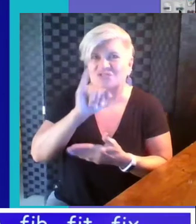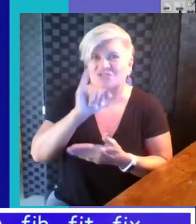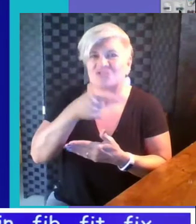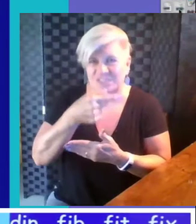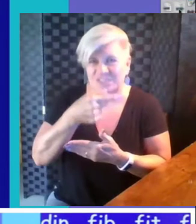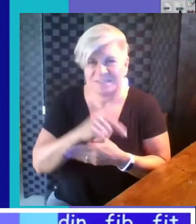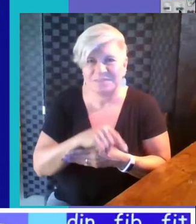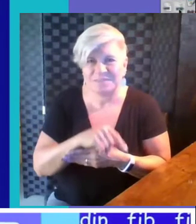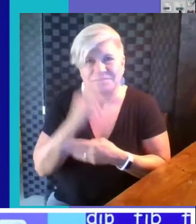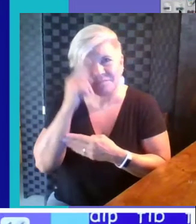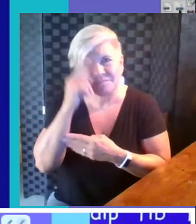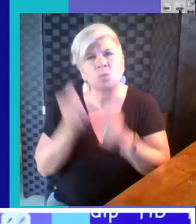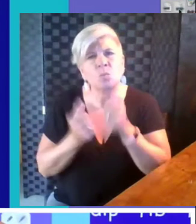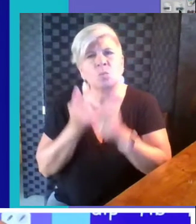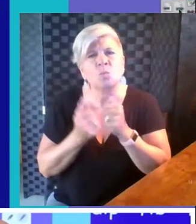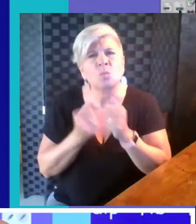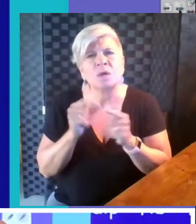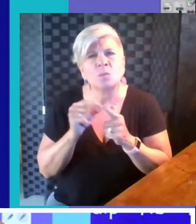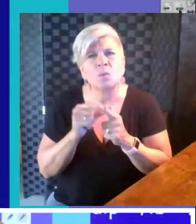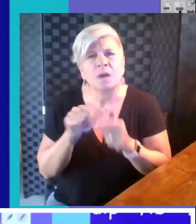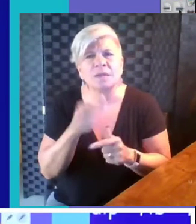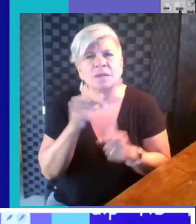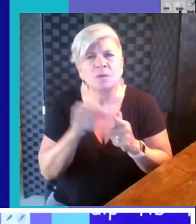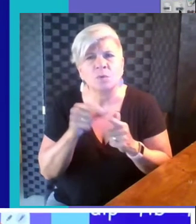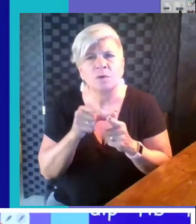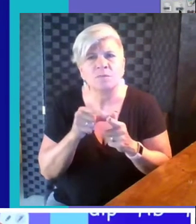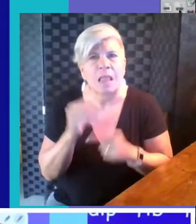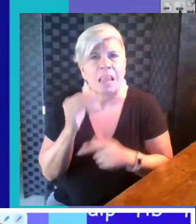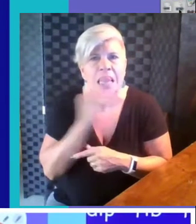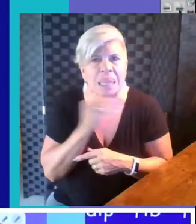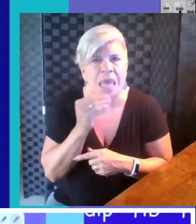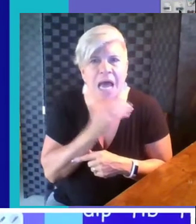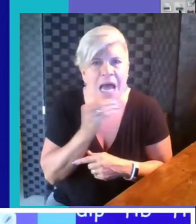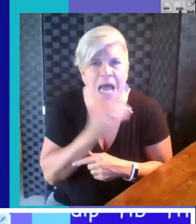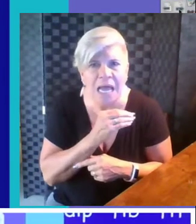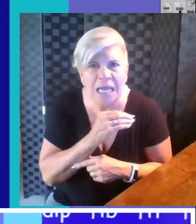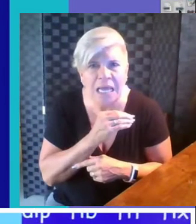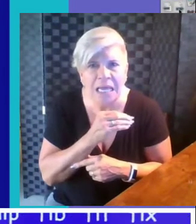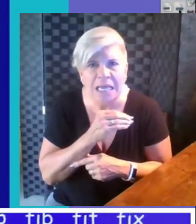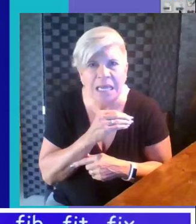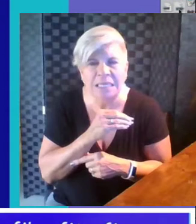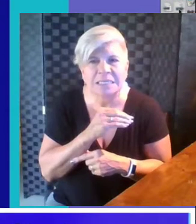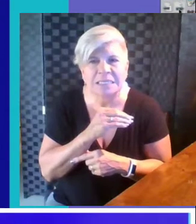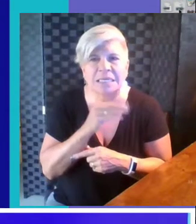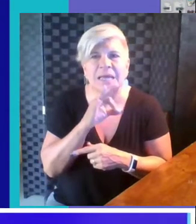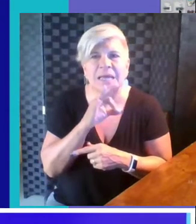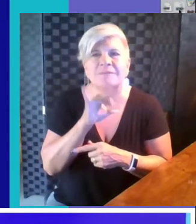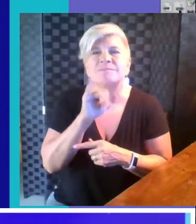Jig. Which one of these is another word for telling a lie?